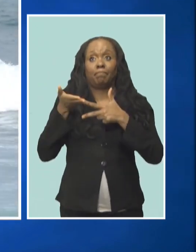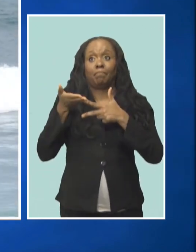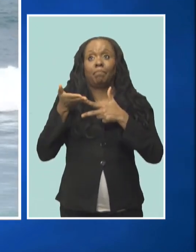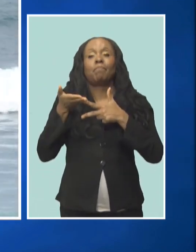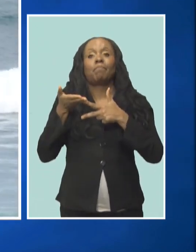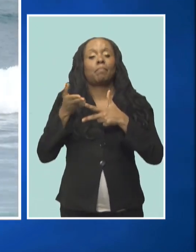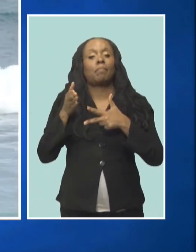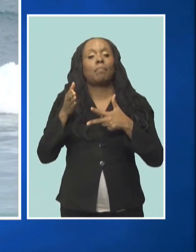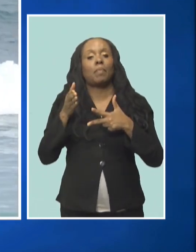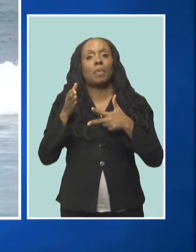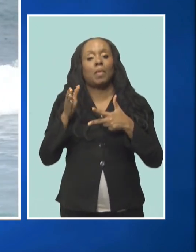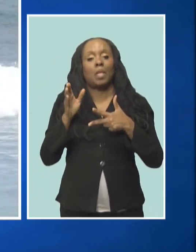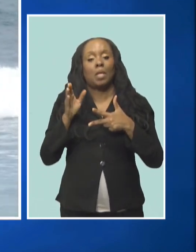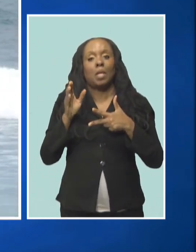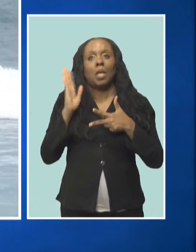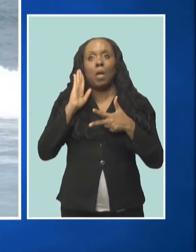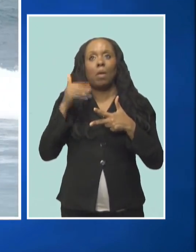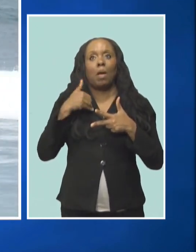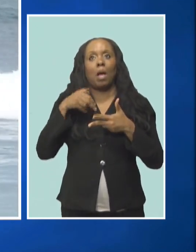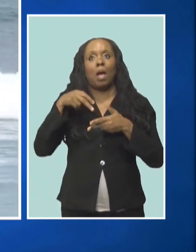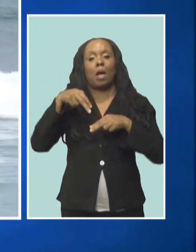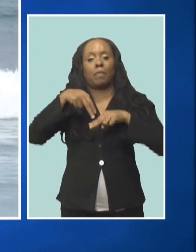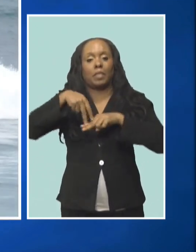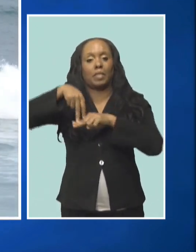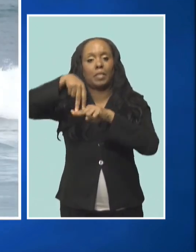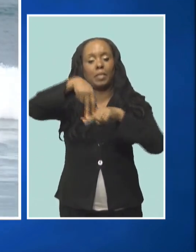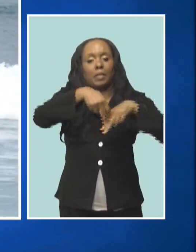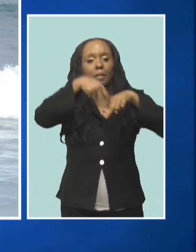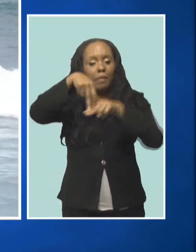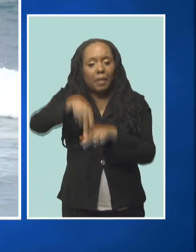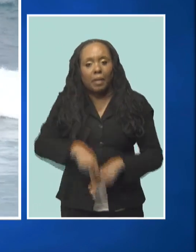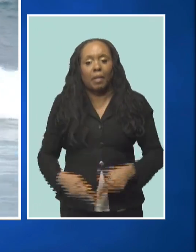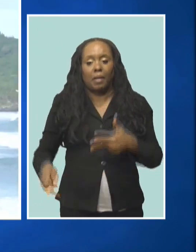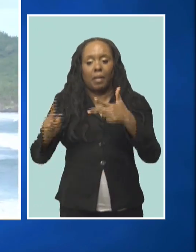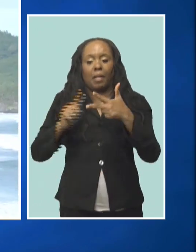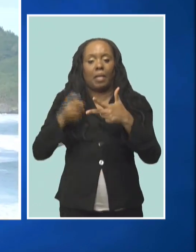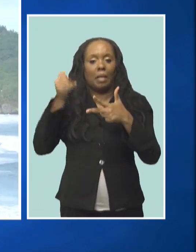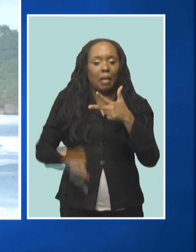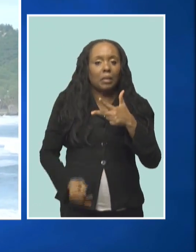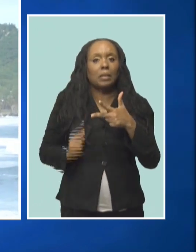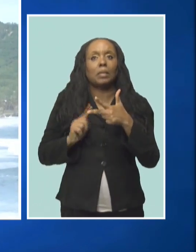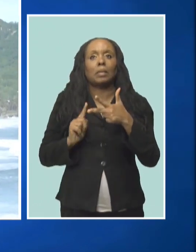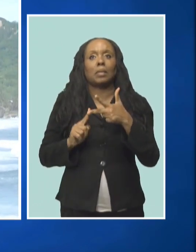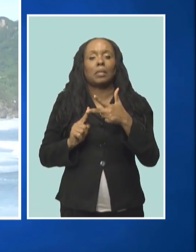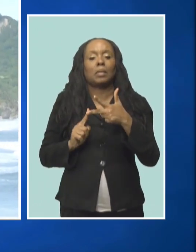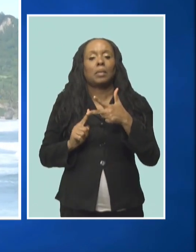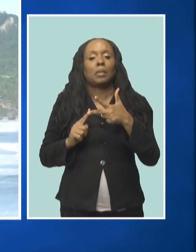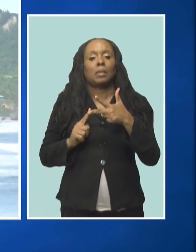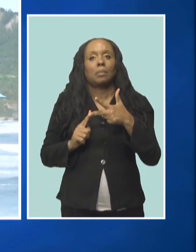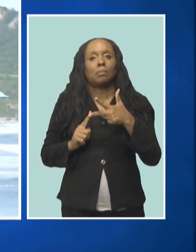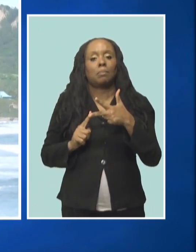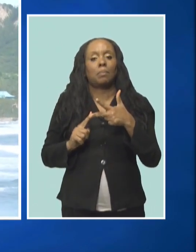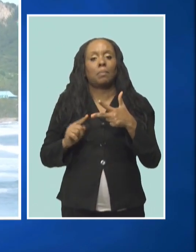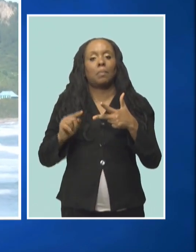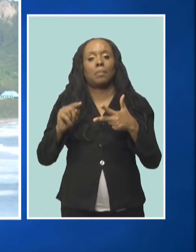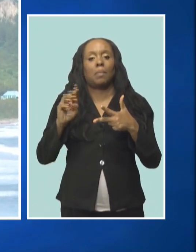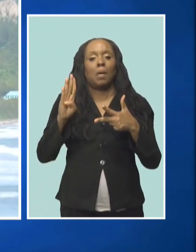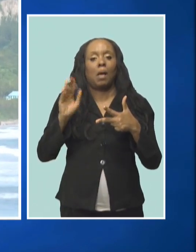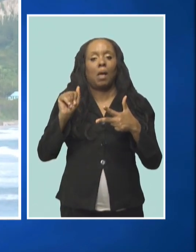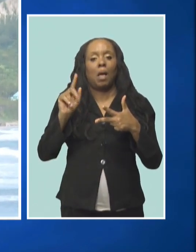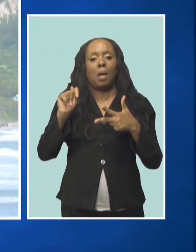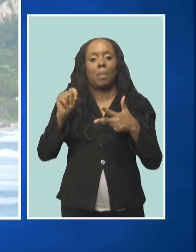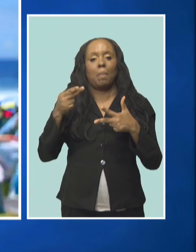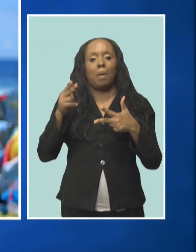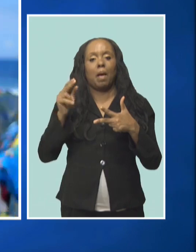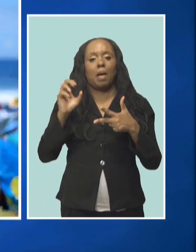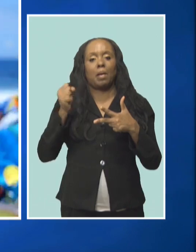Bathsheba in Soup Bowl. We're going to have a surfing exhibition, and then ending the evening with our marquee event, Bathsheba by Night. And we're bringing that